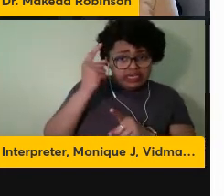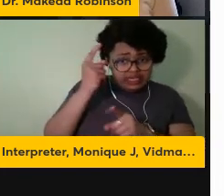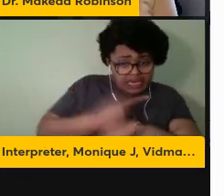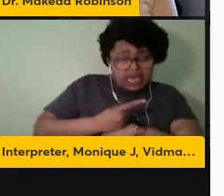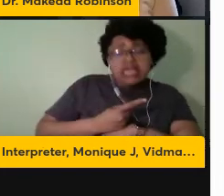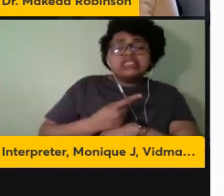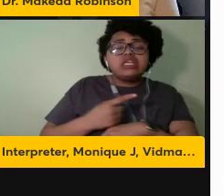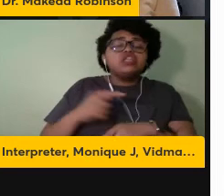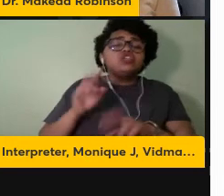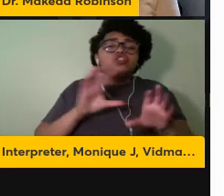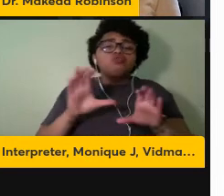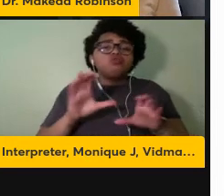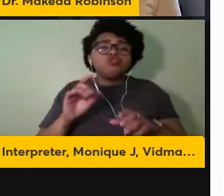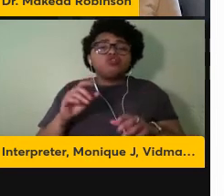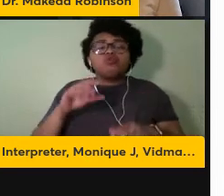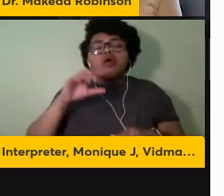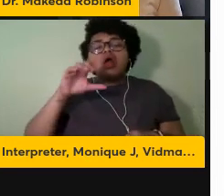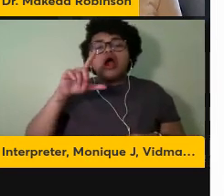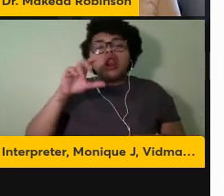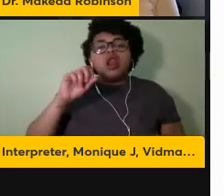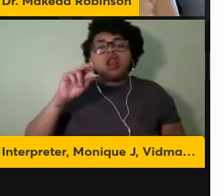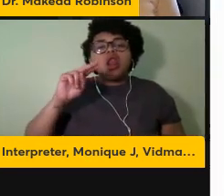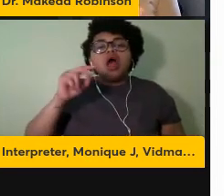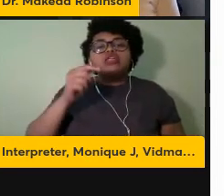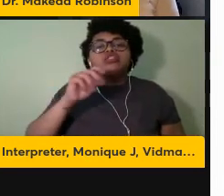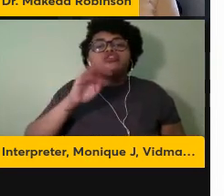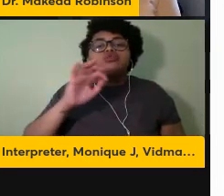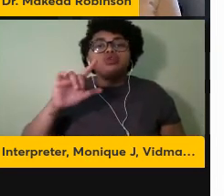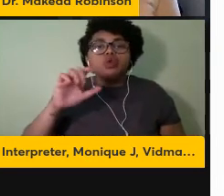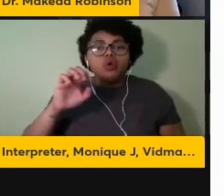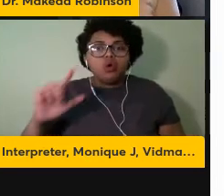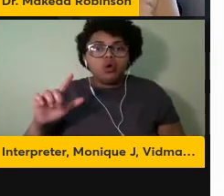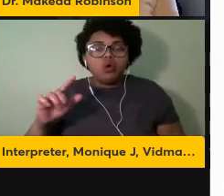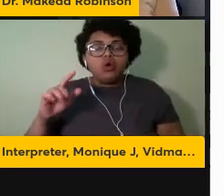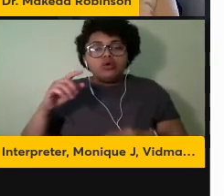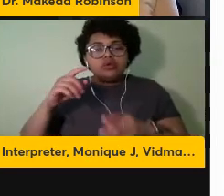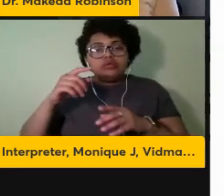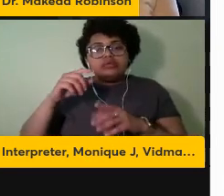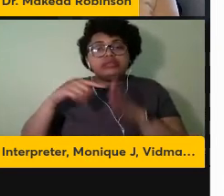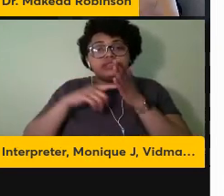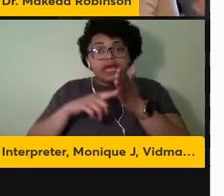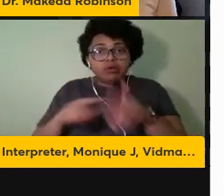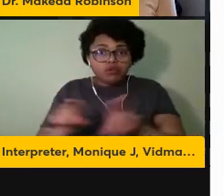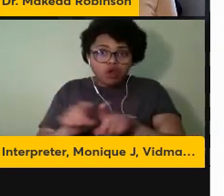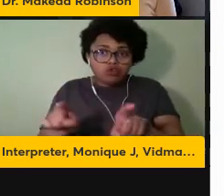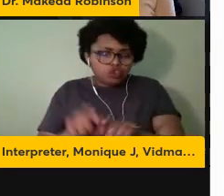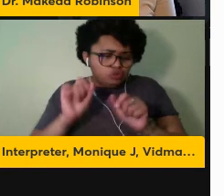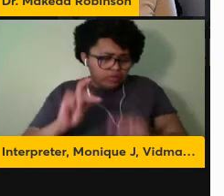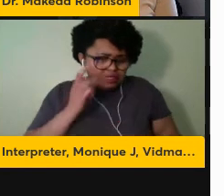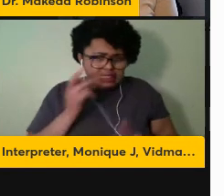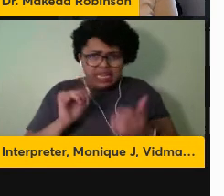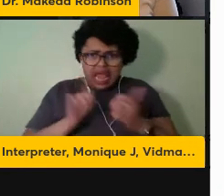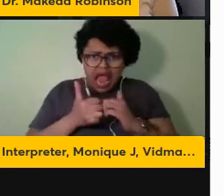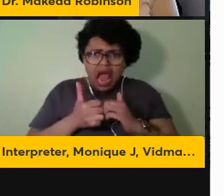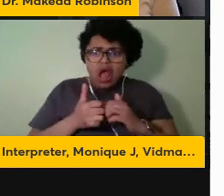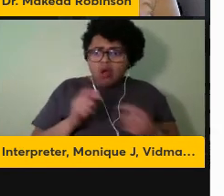days and 90 days, so that we can look at the the duration of the immune response and how that shifts over